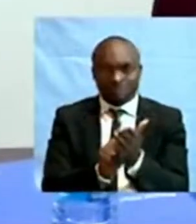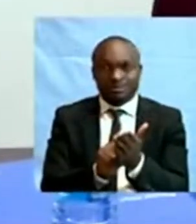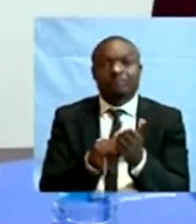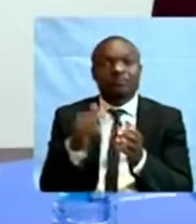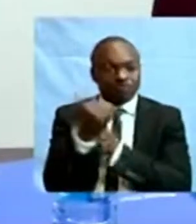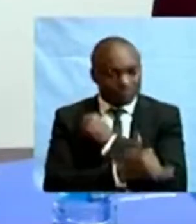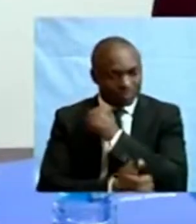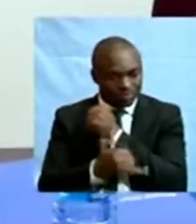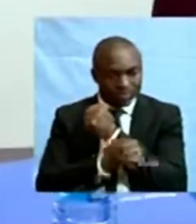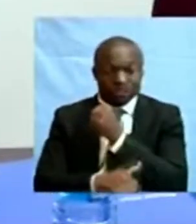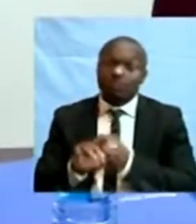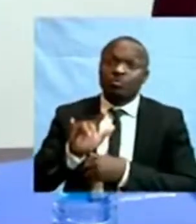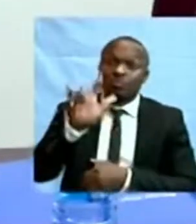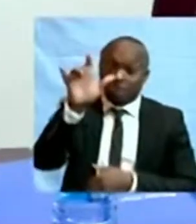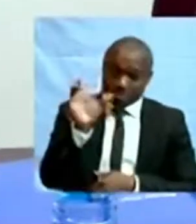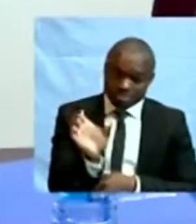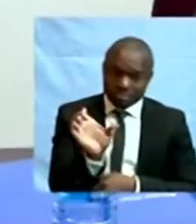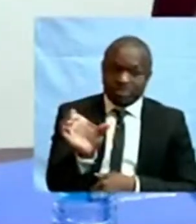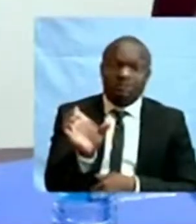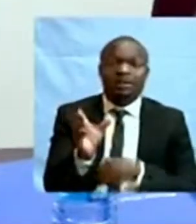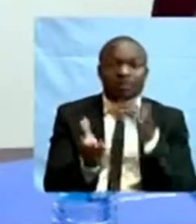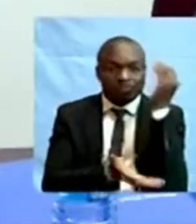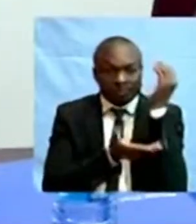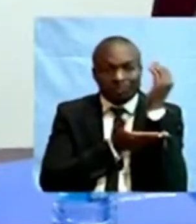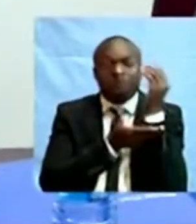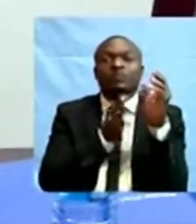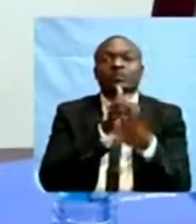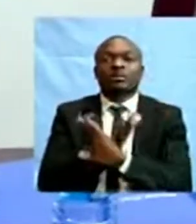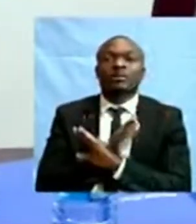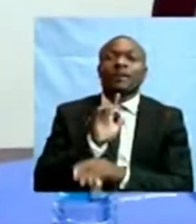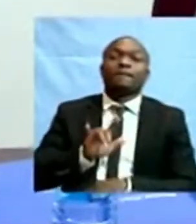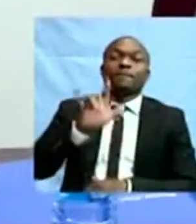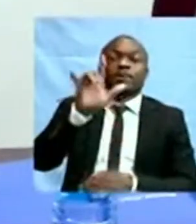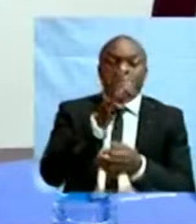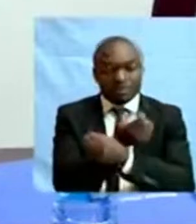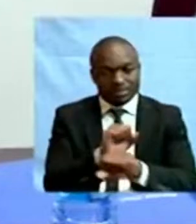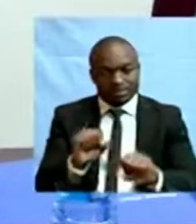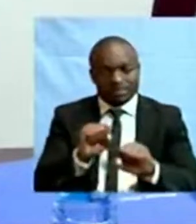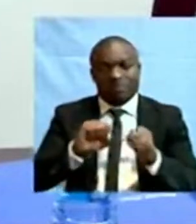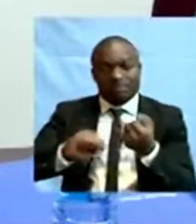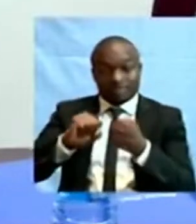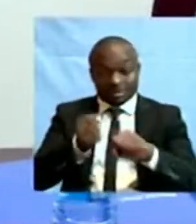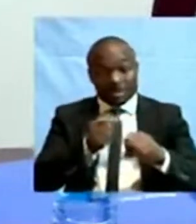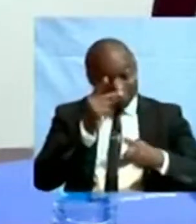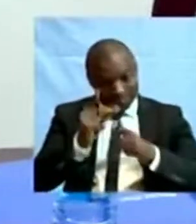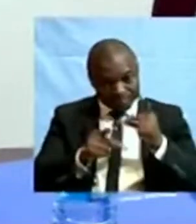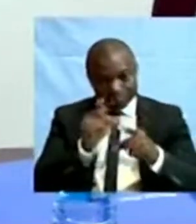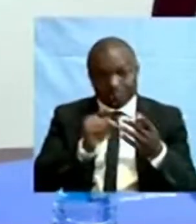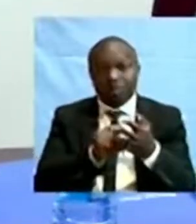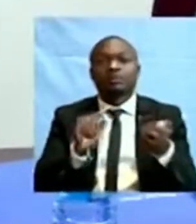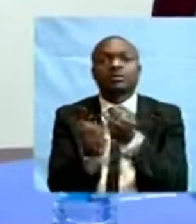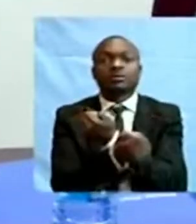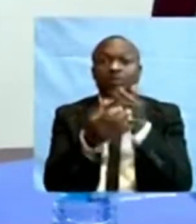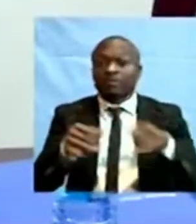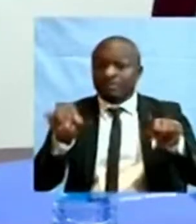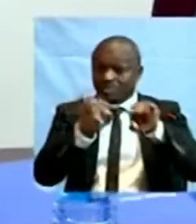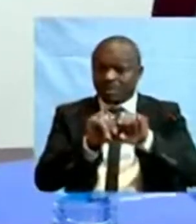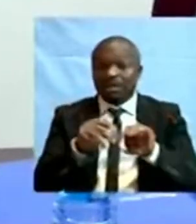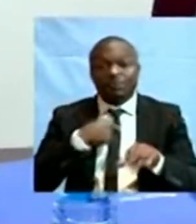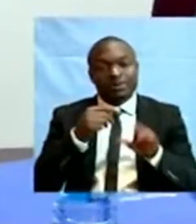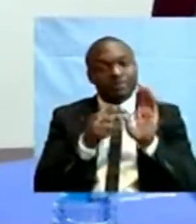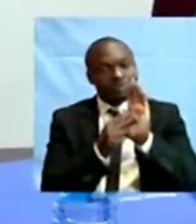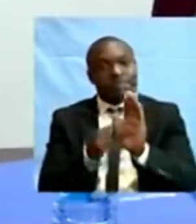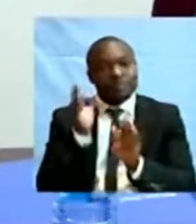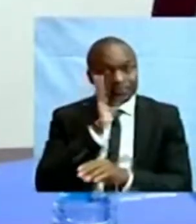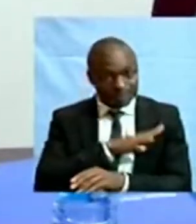framework, and thus enhance Zambia's civil aviation safety and security. In the process, these changes are vital, as I indicated earlier,